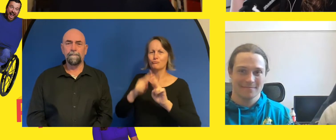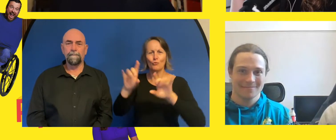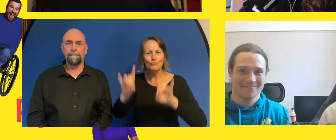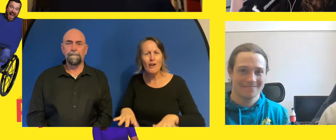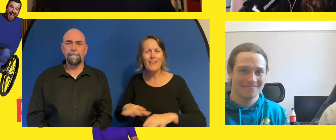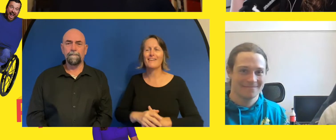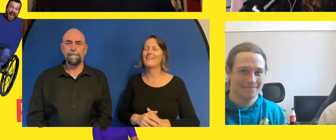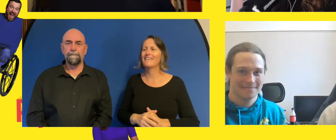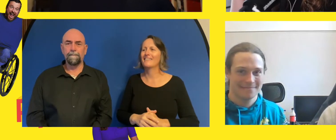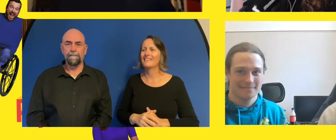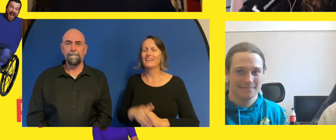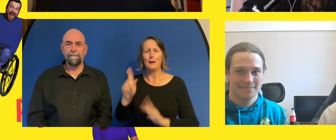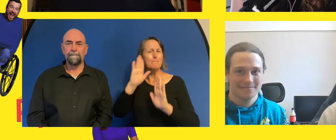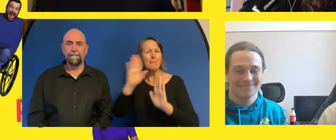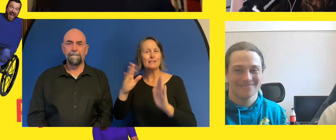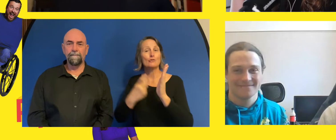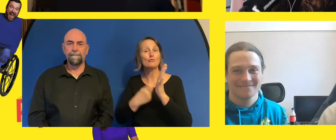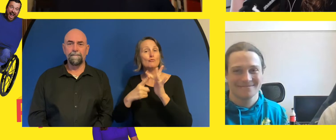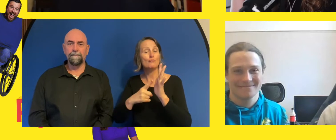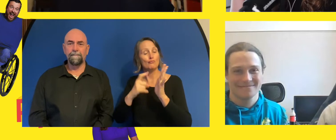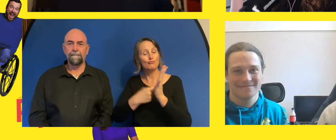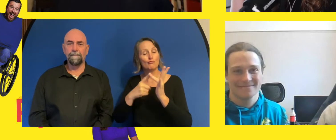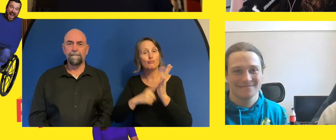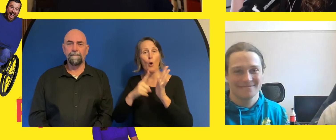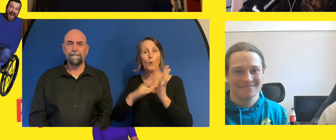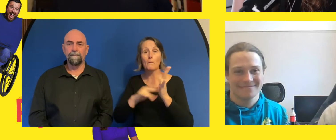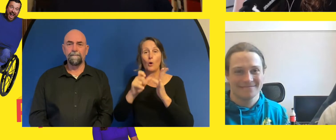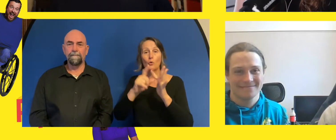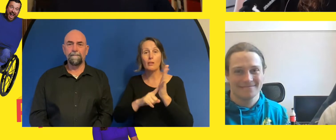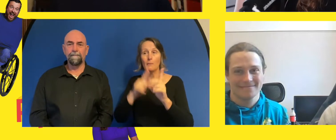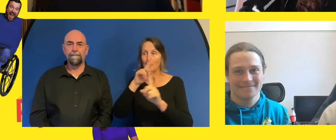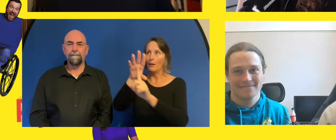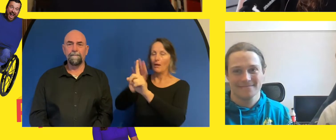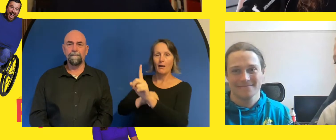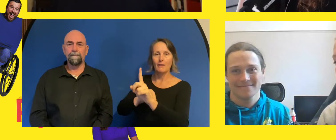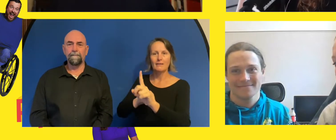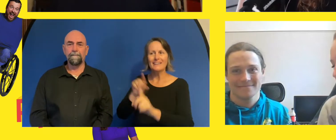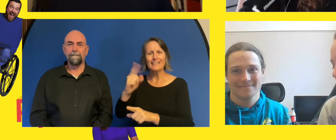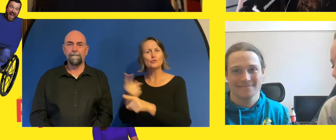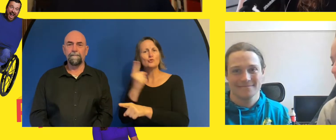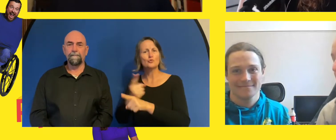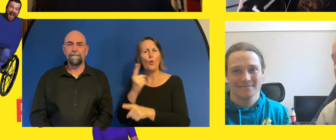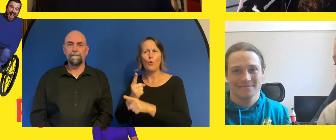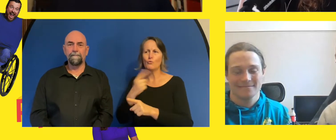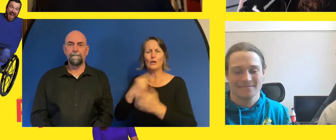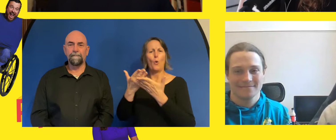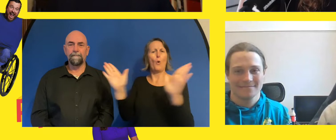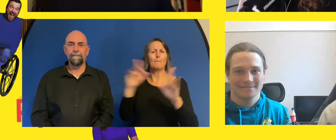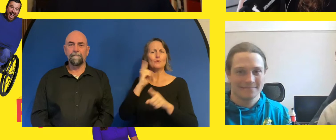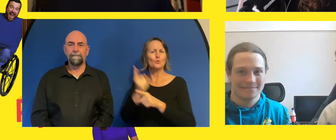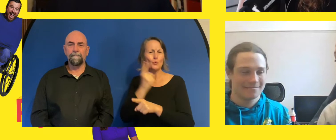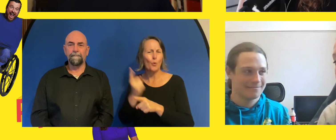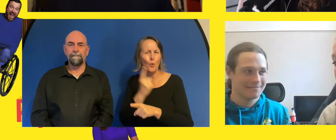speaks from his heart. I mean, everyone's probably heard his interviews over here. He doesn't just speak to the performances that he's achieved personally.